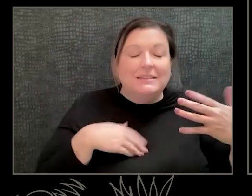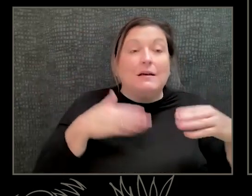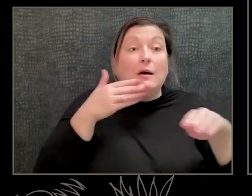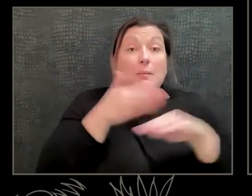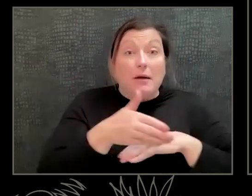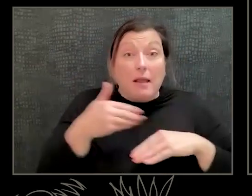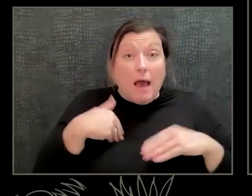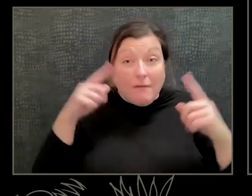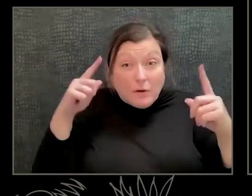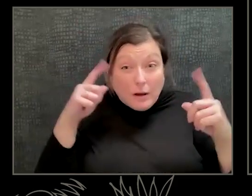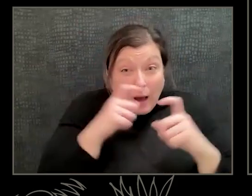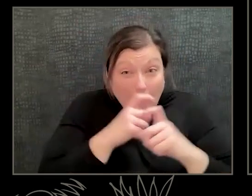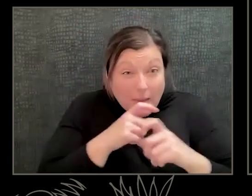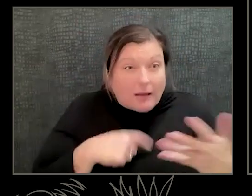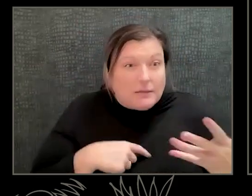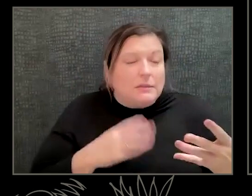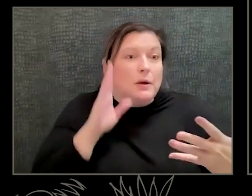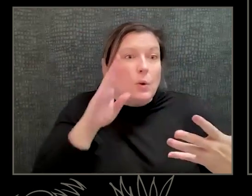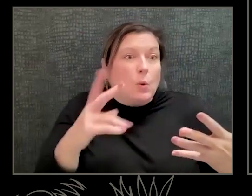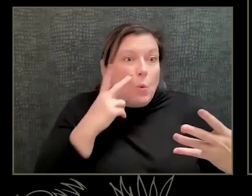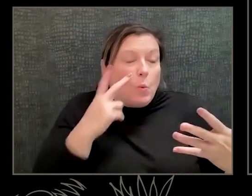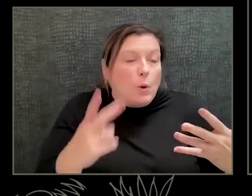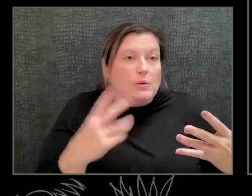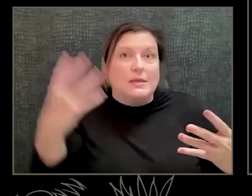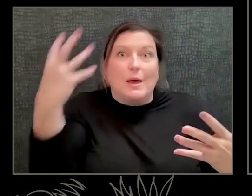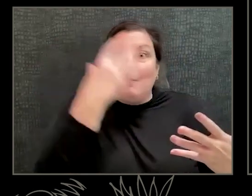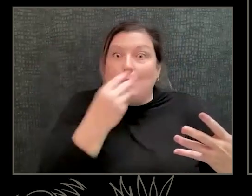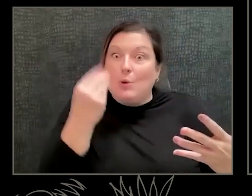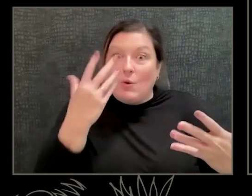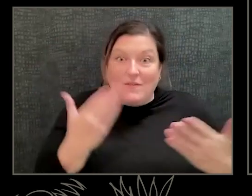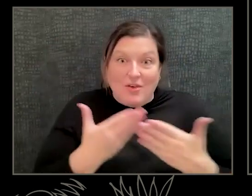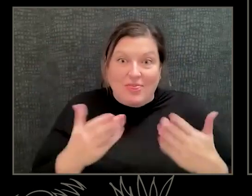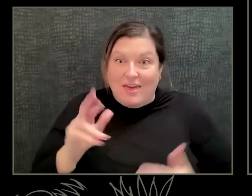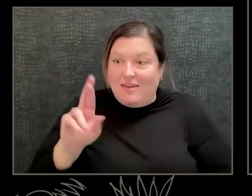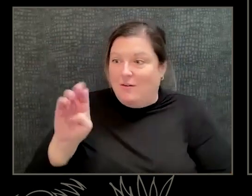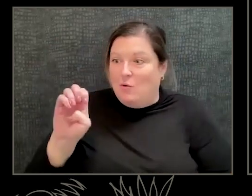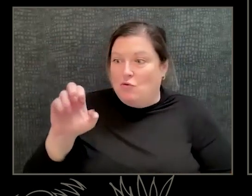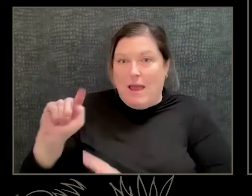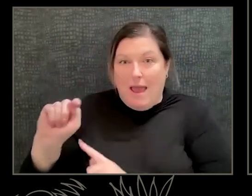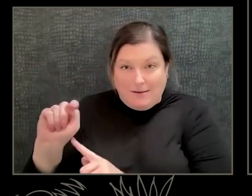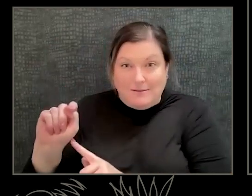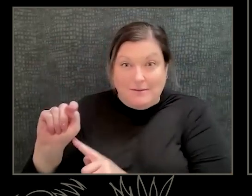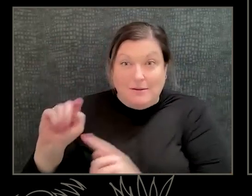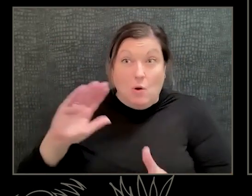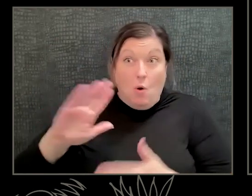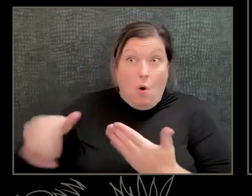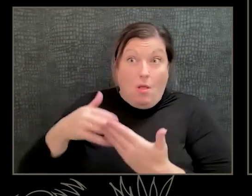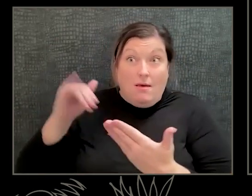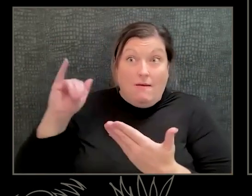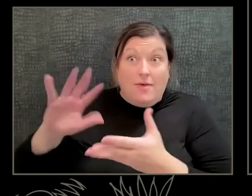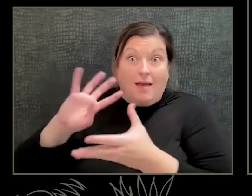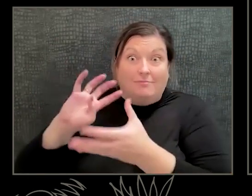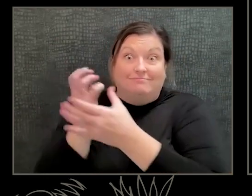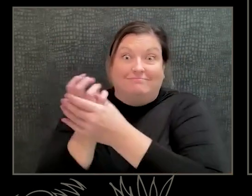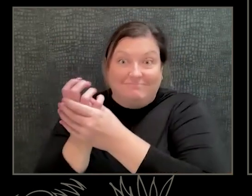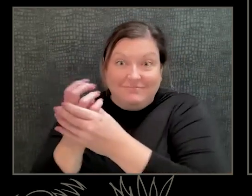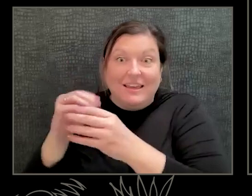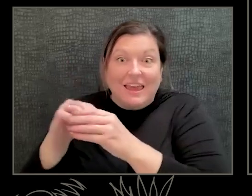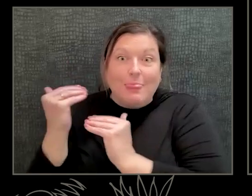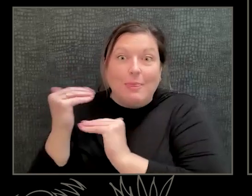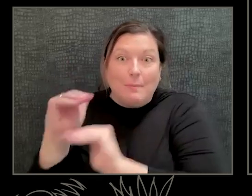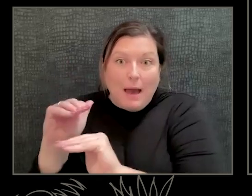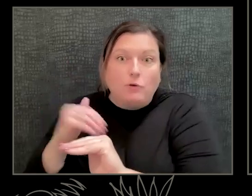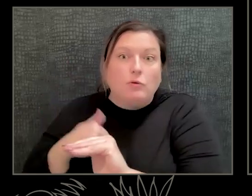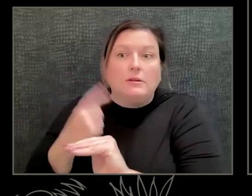complexity, we'll see kind of a beautiful thing about React, which is all of that can be contained within the boundaries of